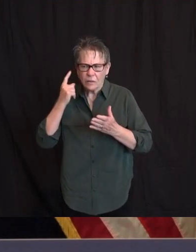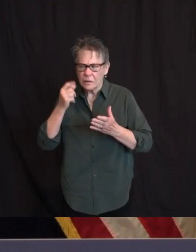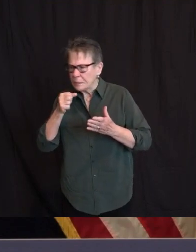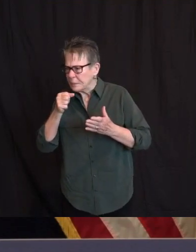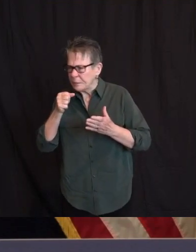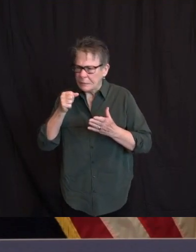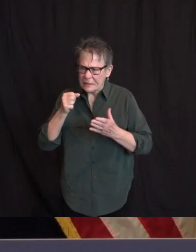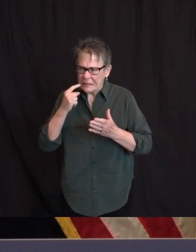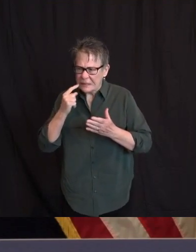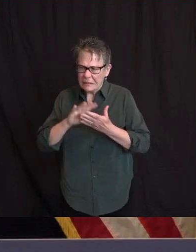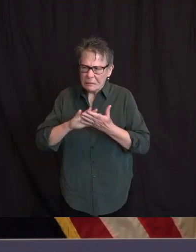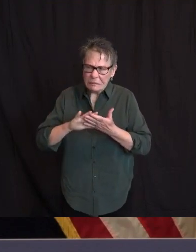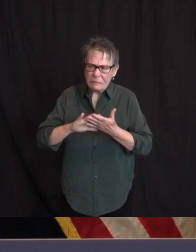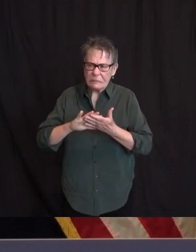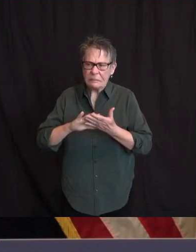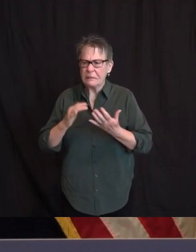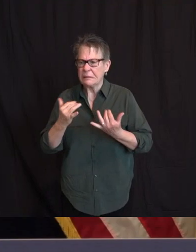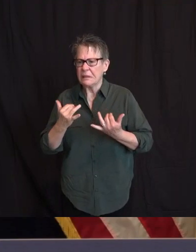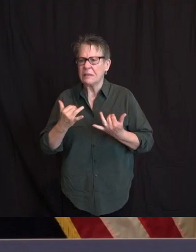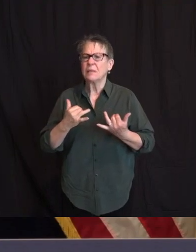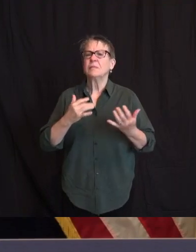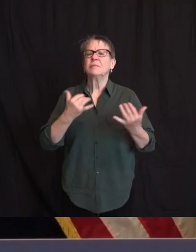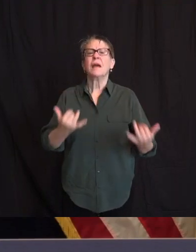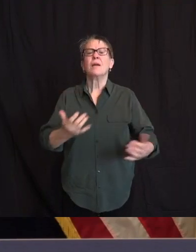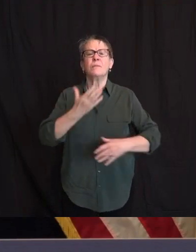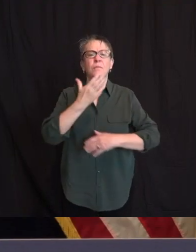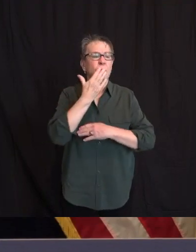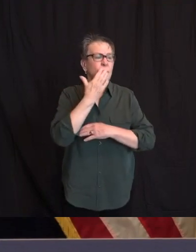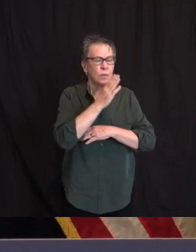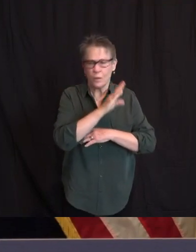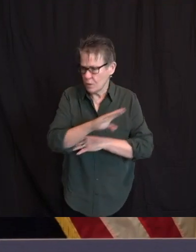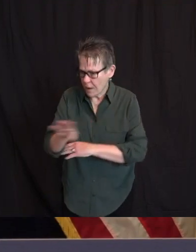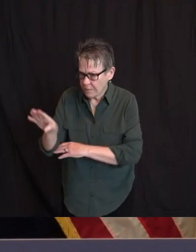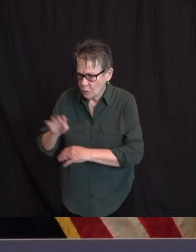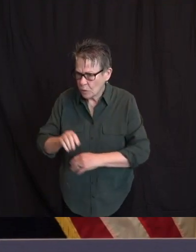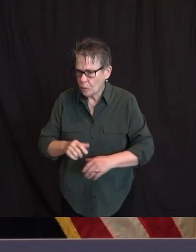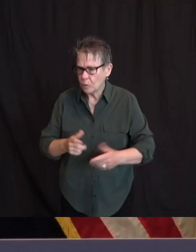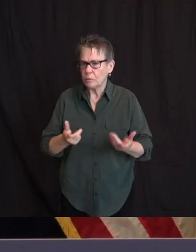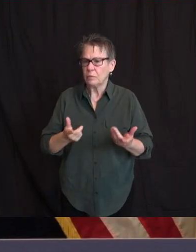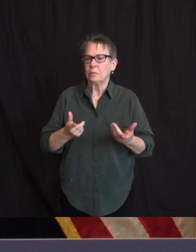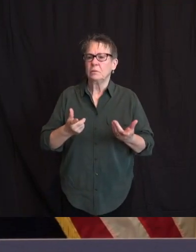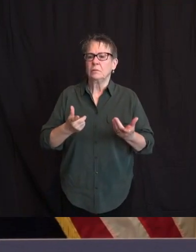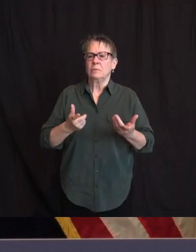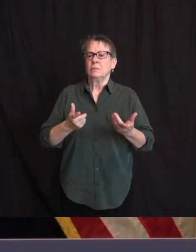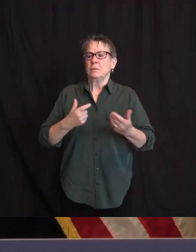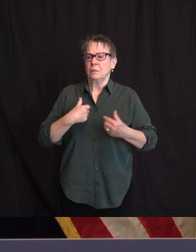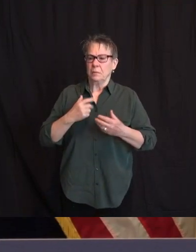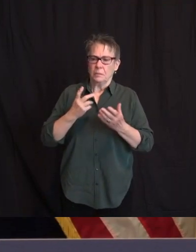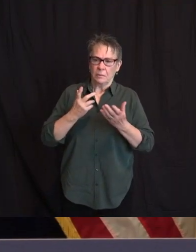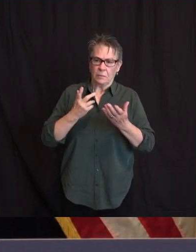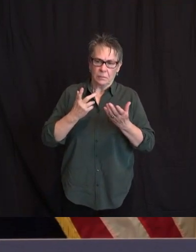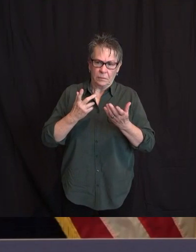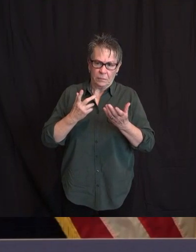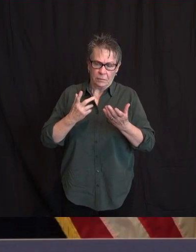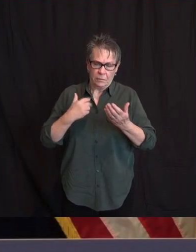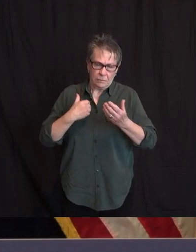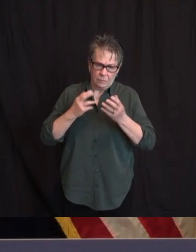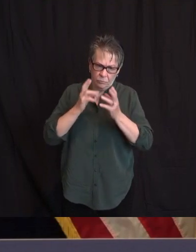Good afternoon, everyone. Honored to be joined by the woman to my right, who needs no introduction, the Commissioner of the Department of Health, Judy